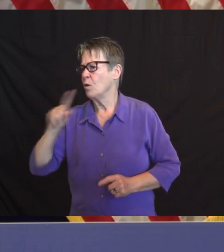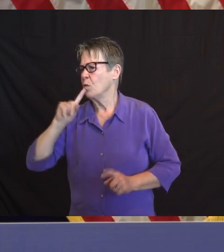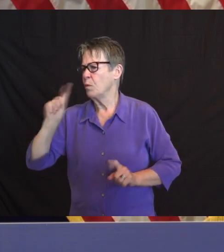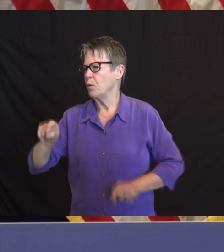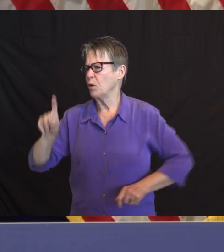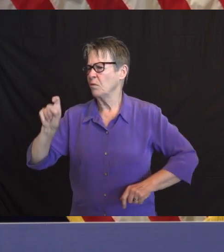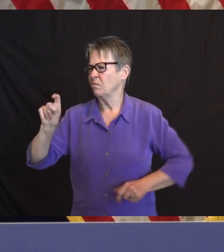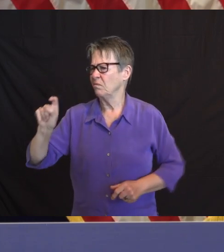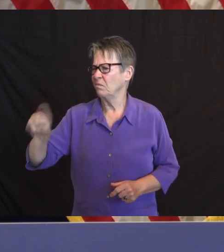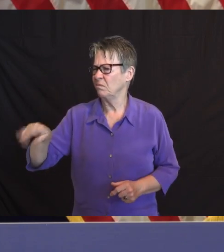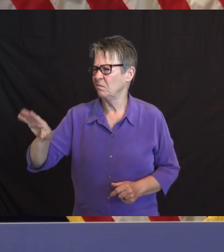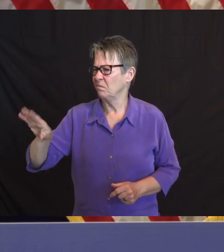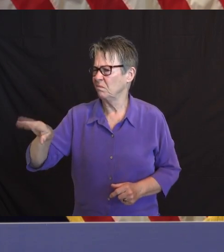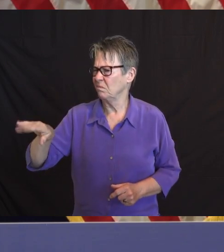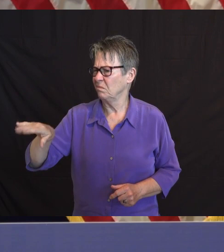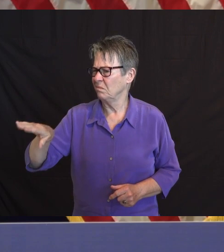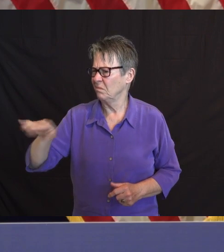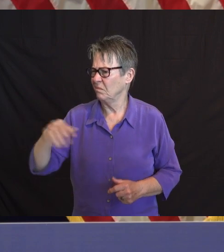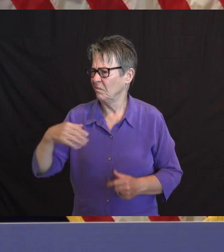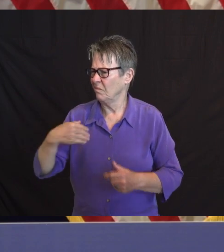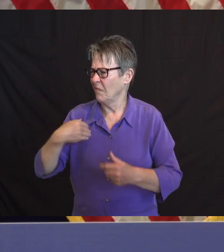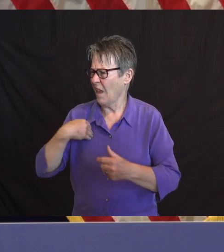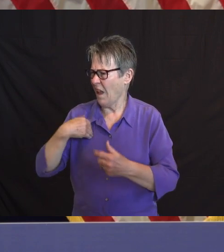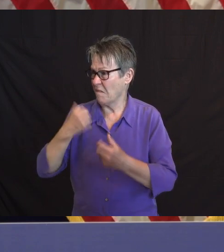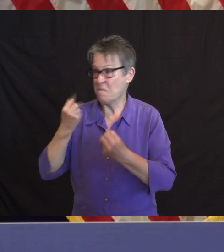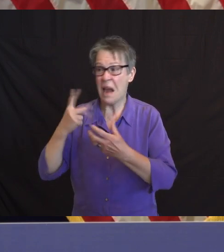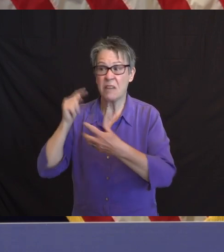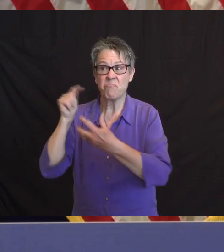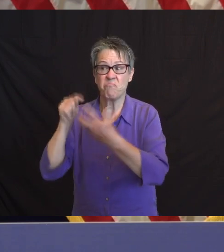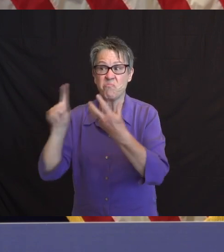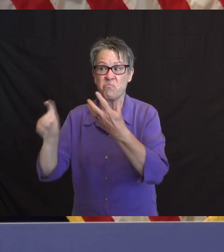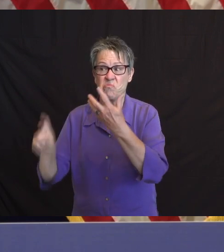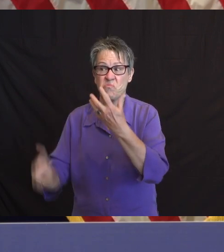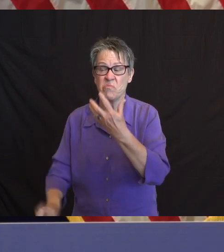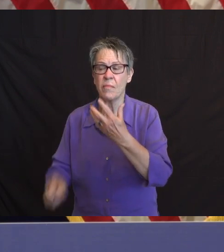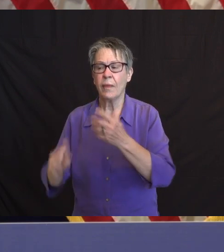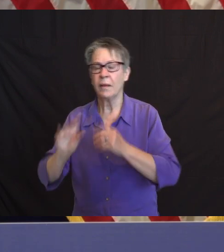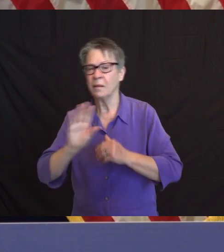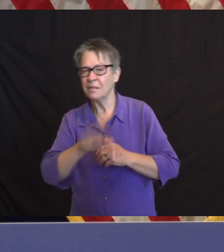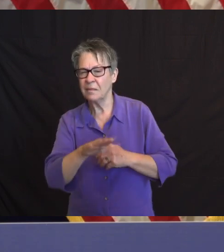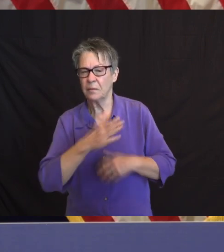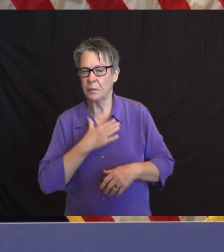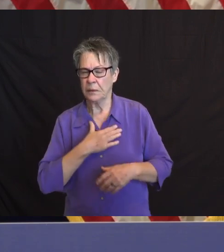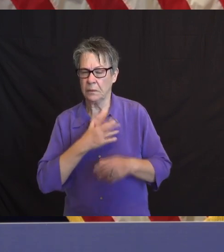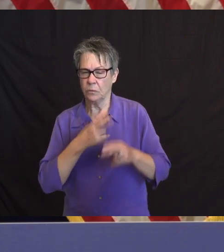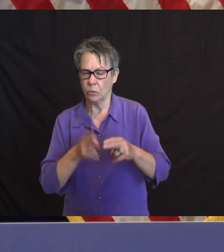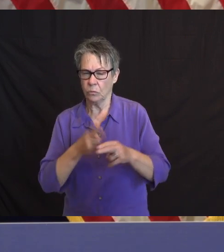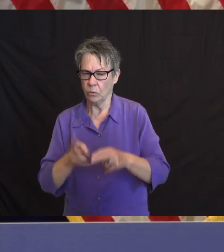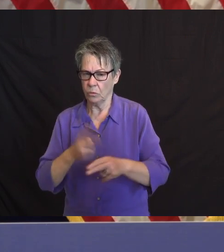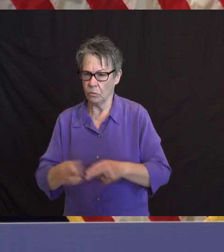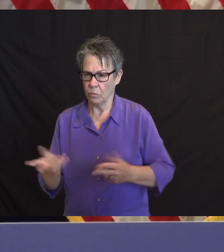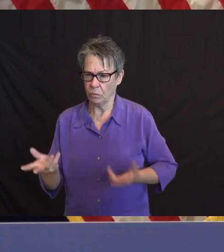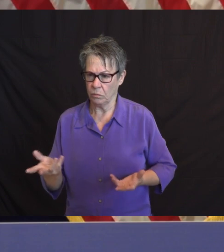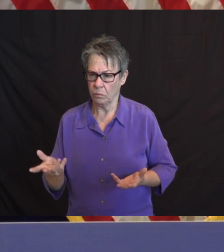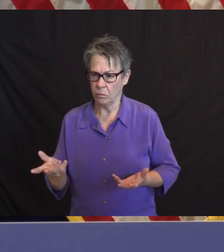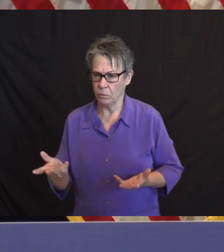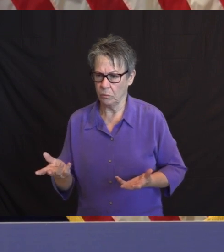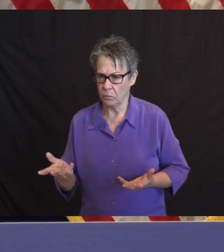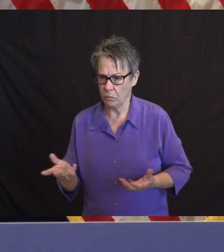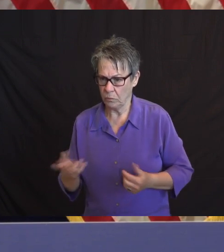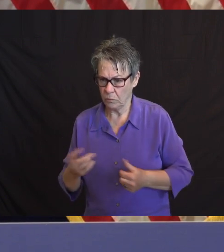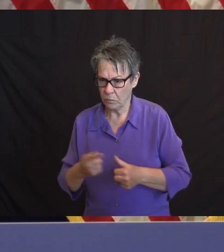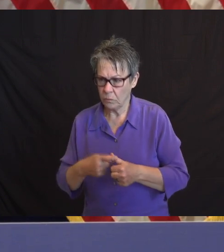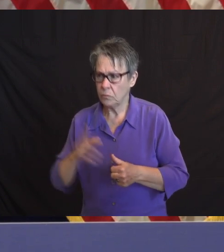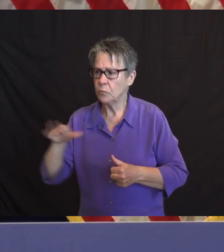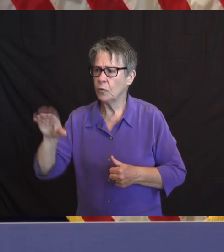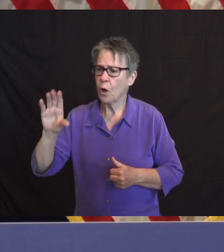questions here. Got to be short, not a long one. Can do. Commissioner Corbett, will NJ Transit add buses and trains to